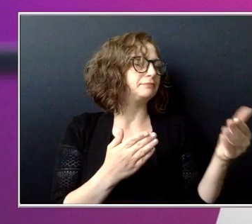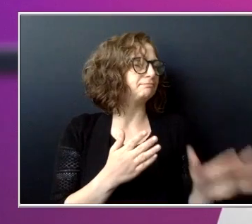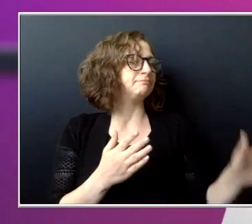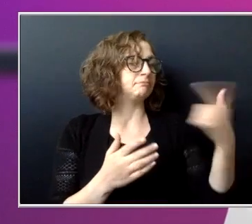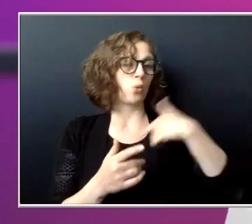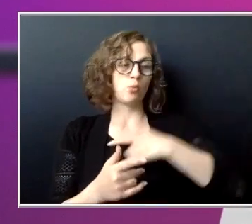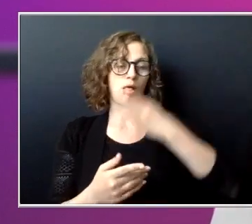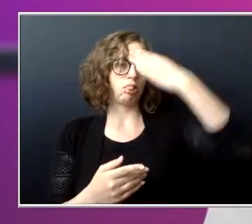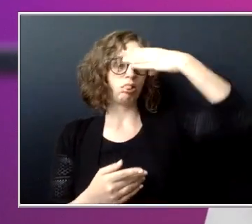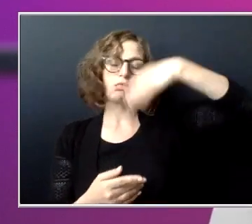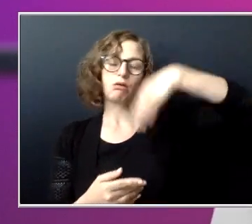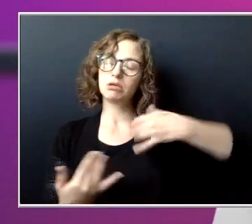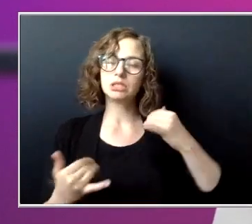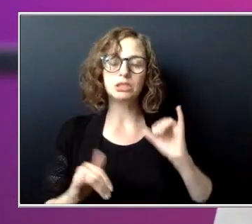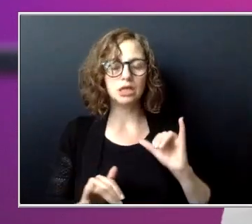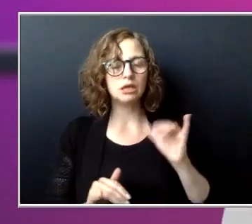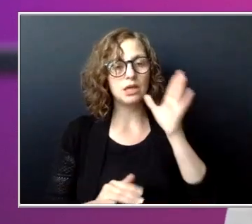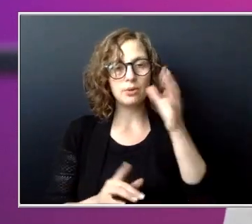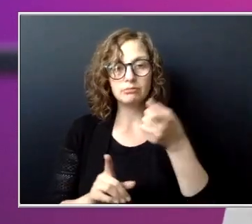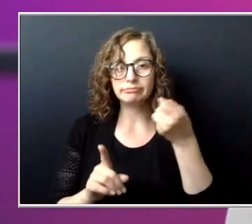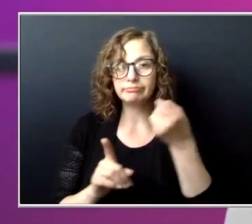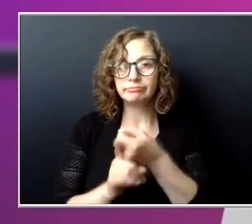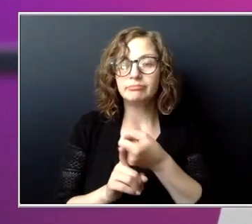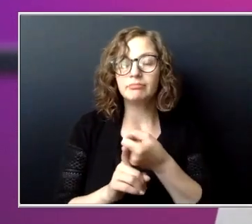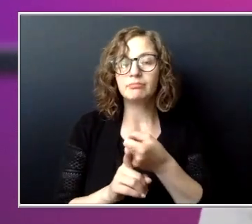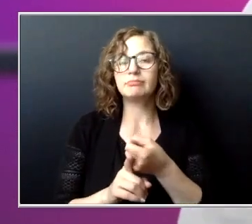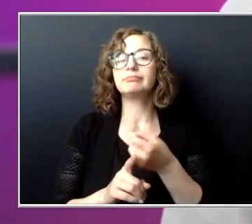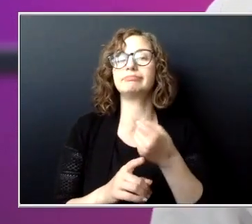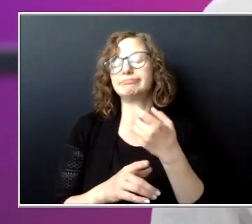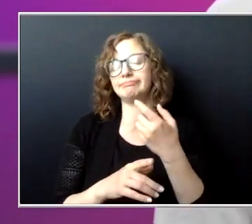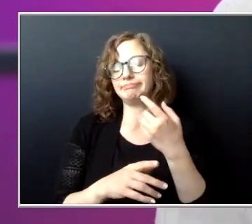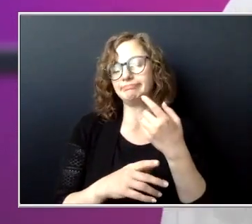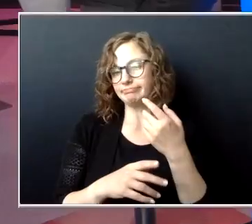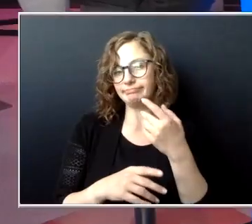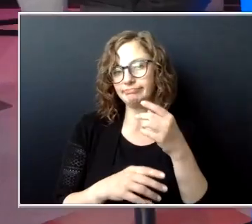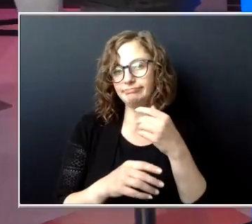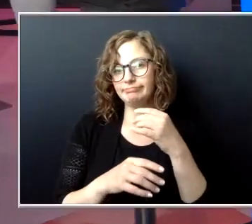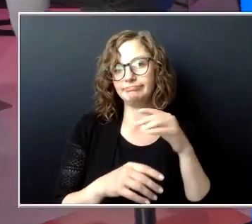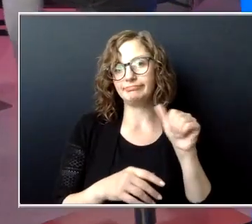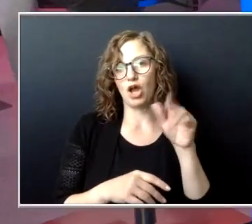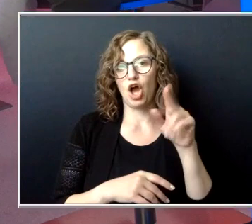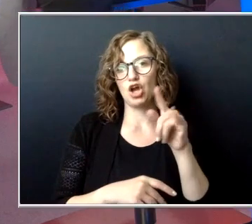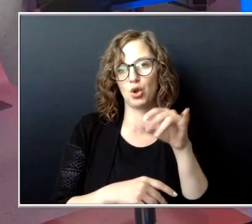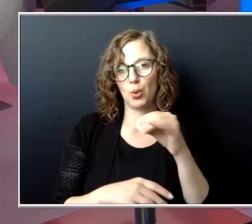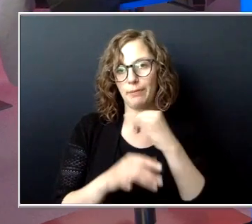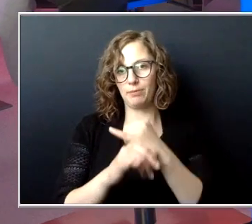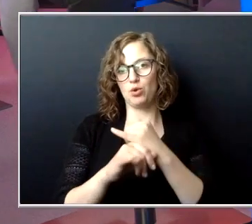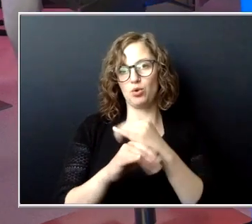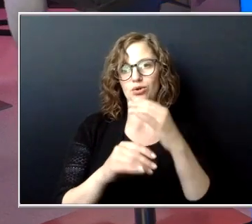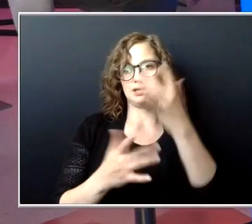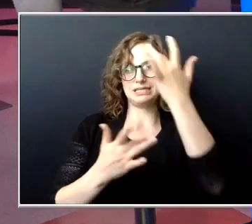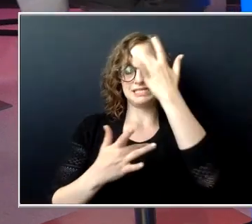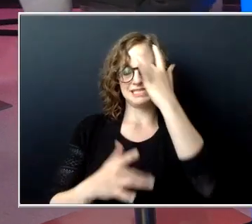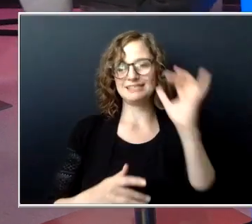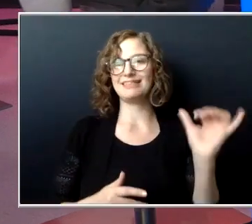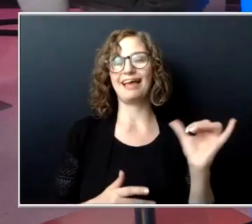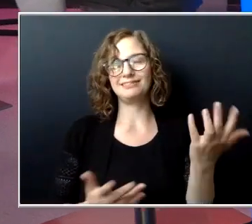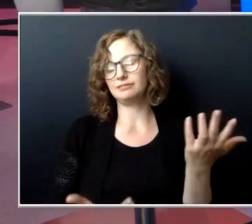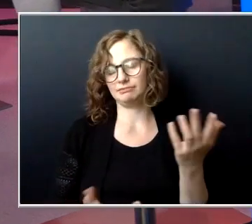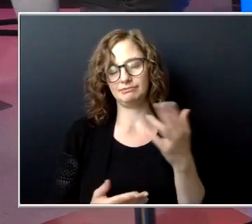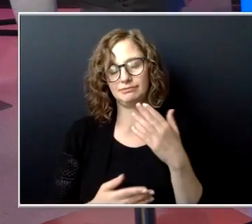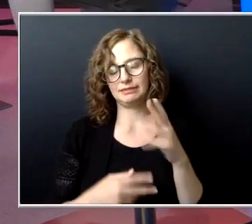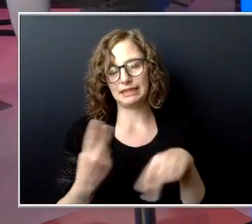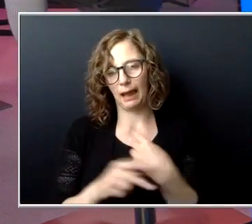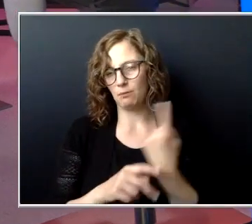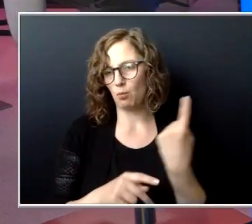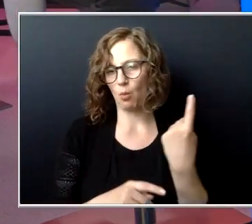triggering events for the start of type 1 diabetes. When you say viruses, Everybody thinks COVID. Yeah. Is it possible